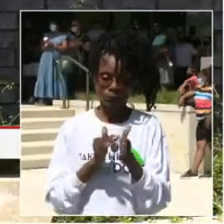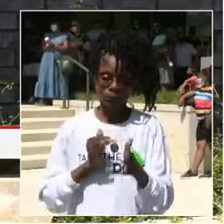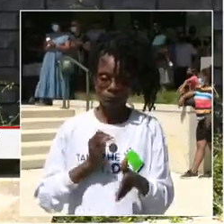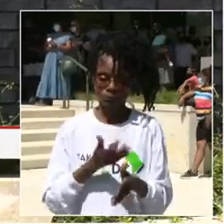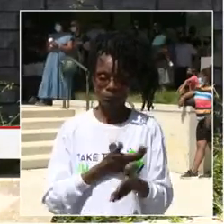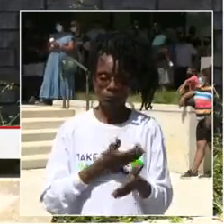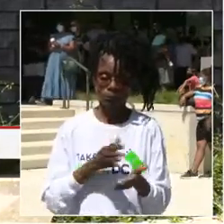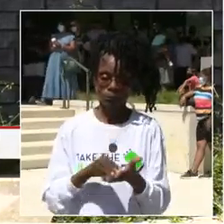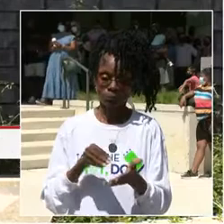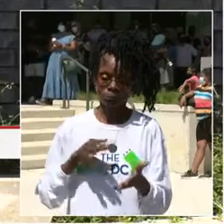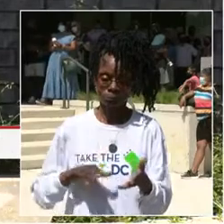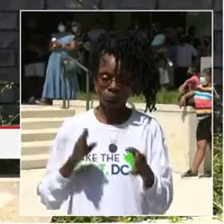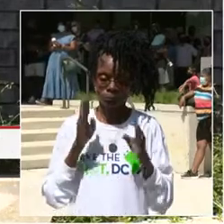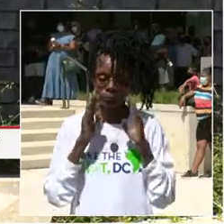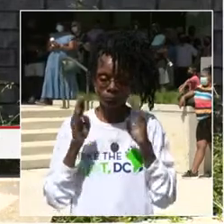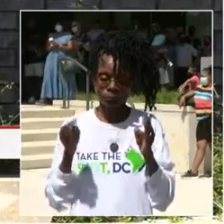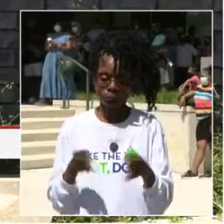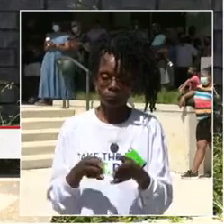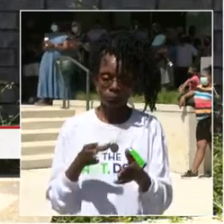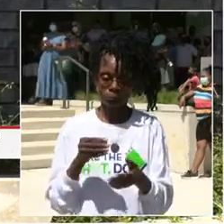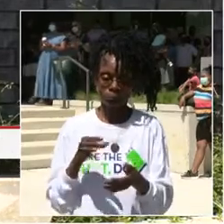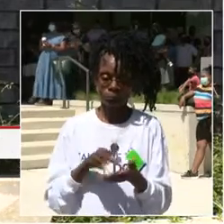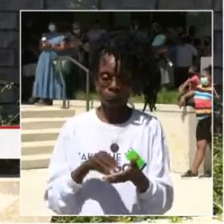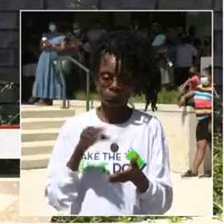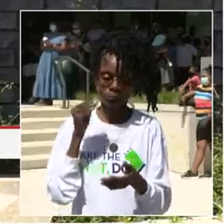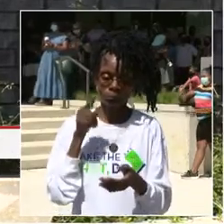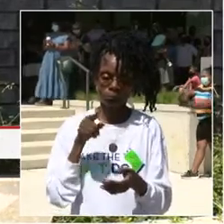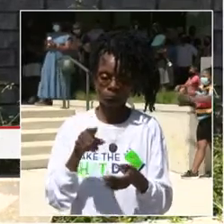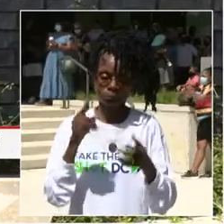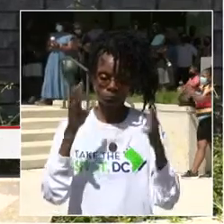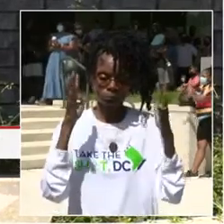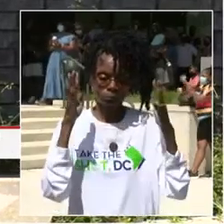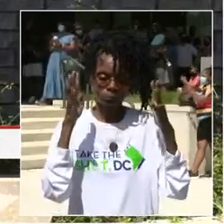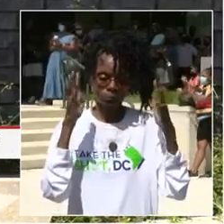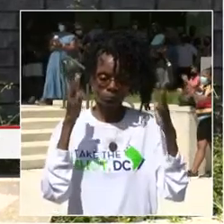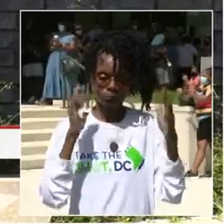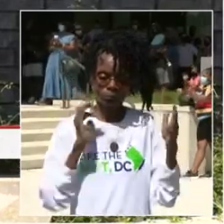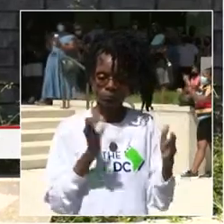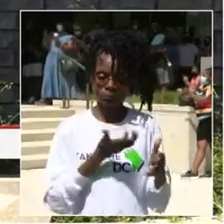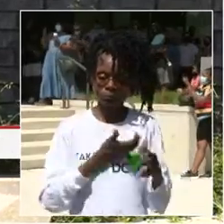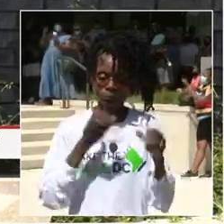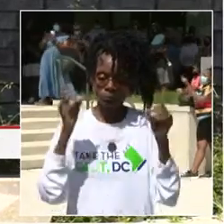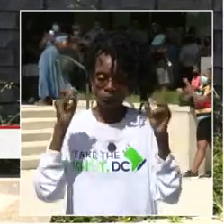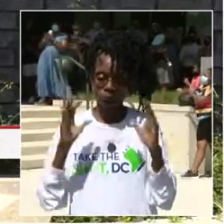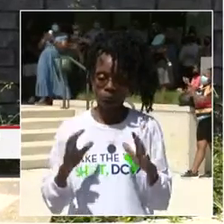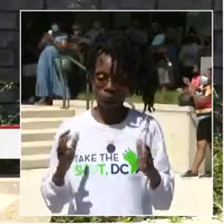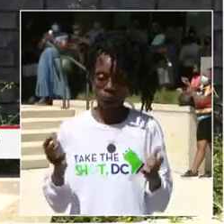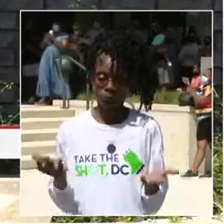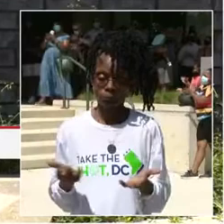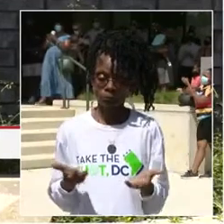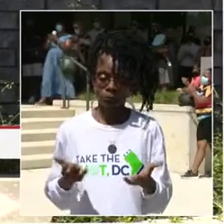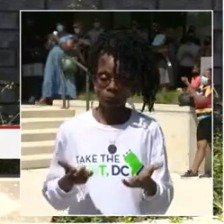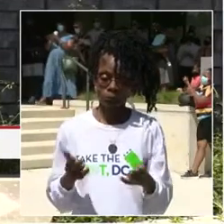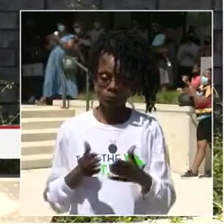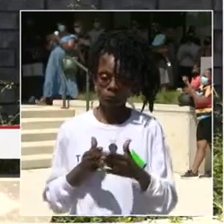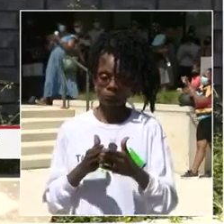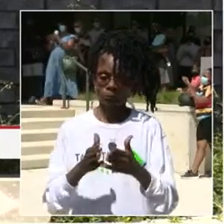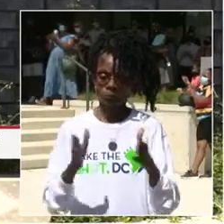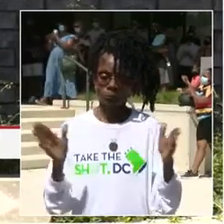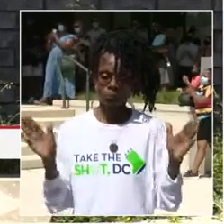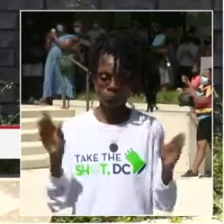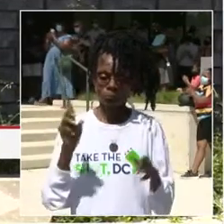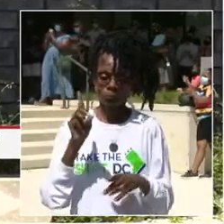the game and learning. So can you give a big hand to our teachers here at Banneker and all across DCPS and our public